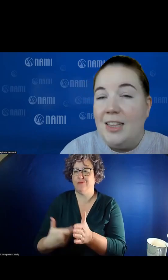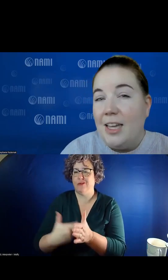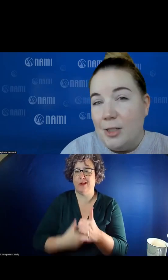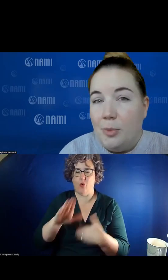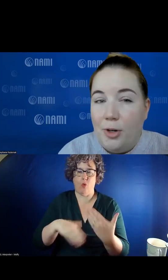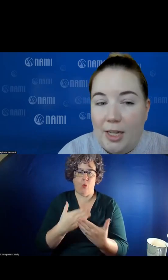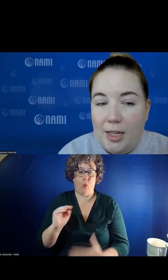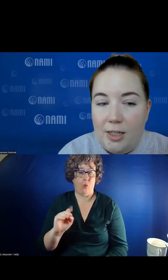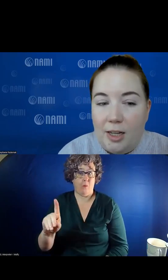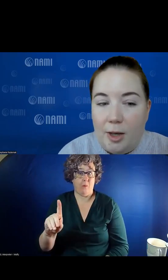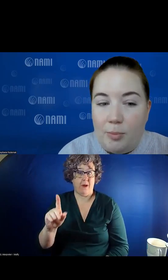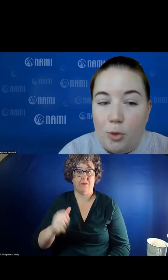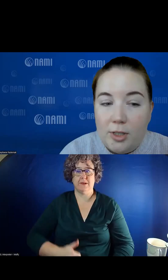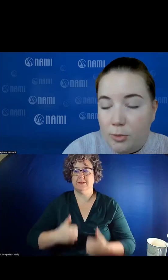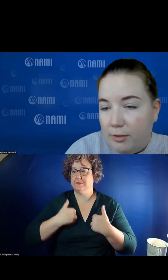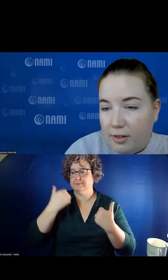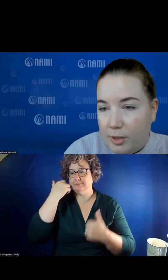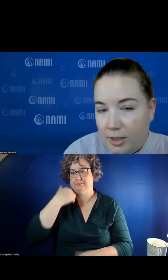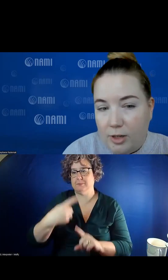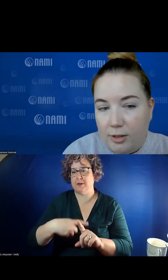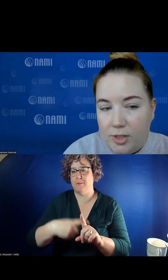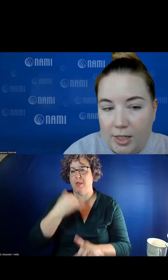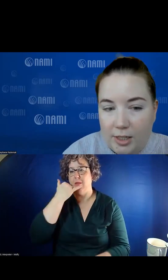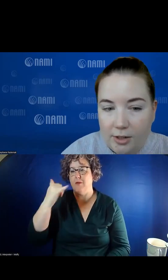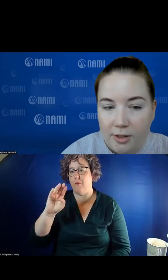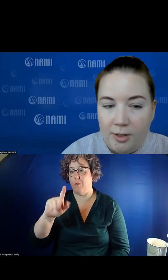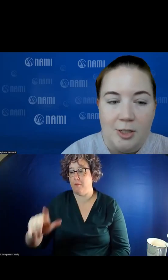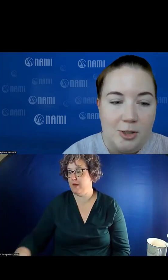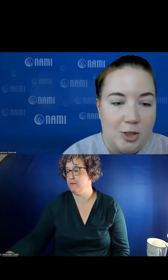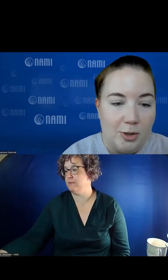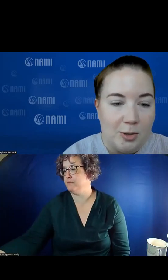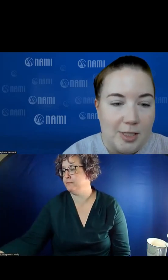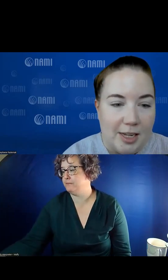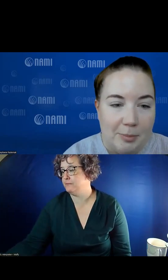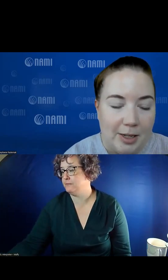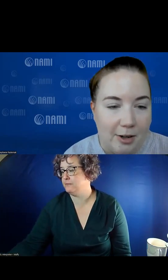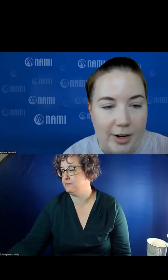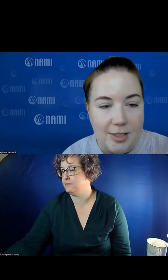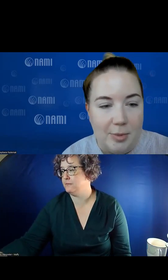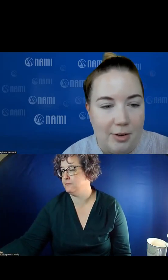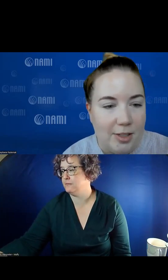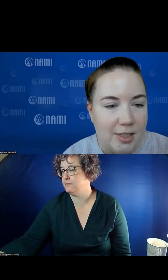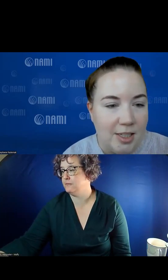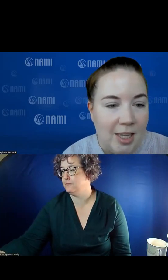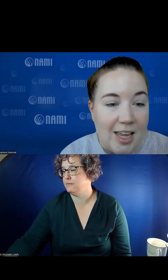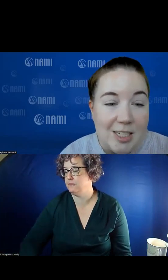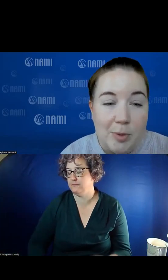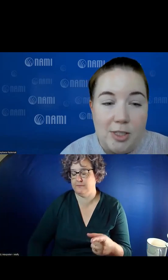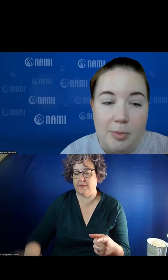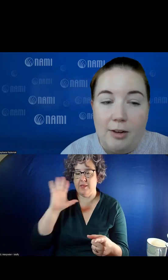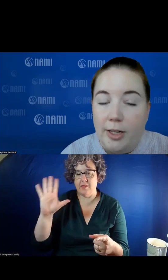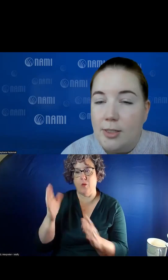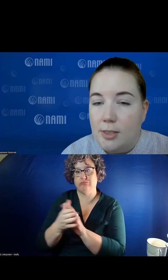bills. That's going to bring in more than $25 million a year. So I just also want to say a big congrats to Maryland,